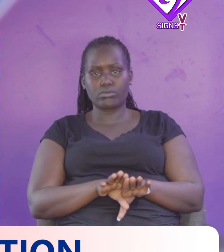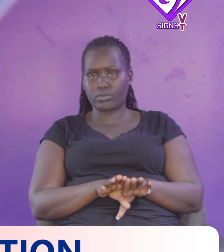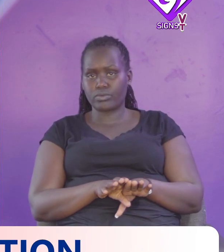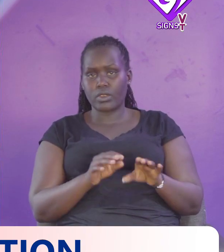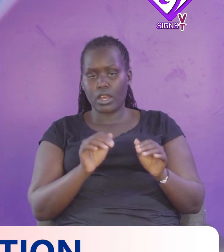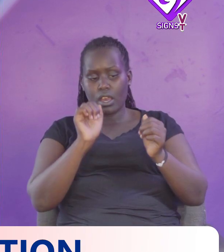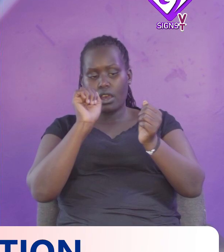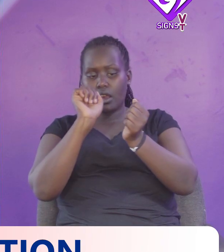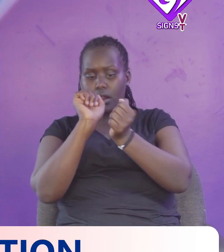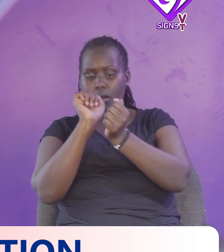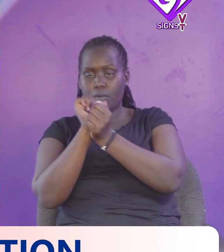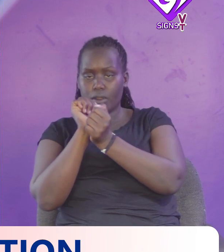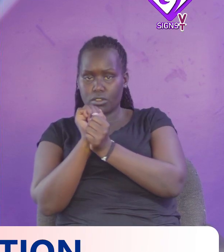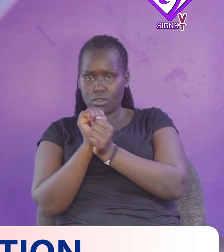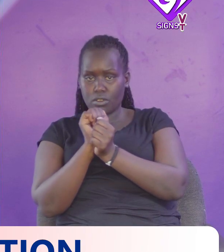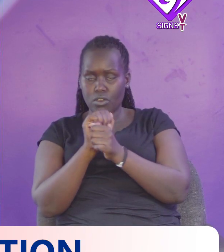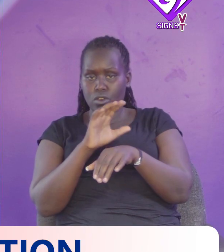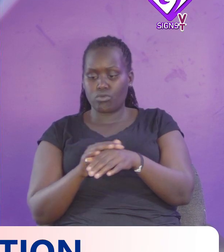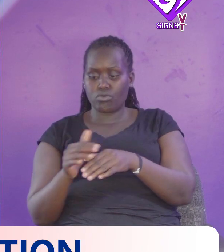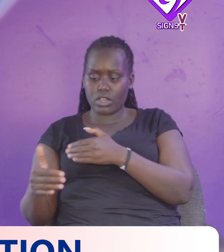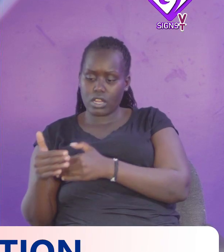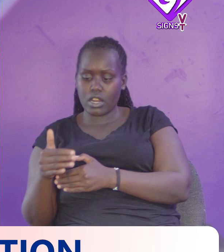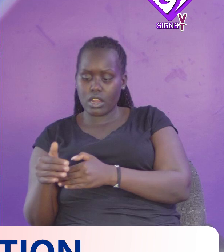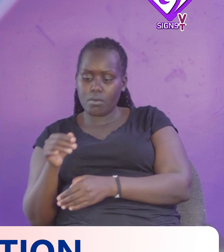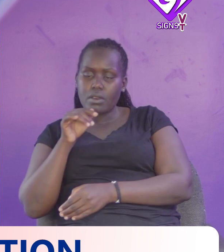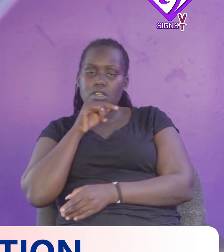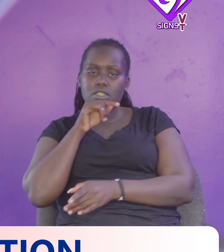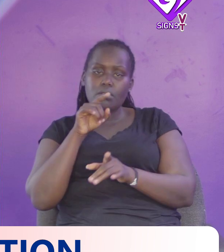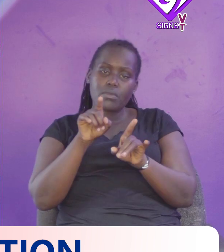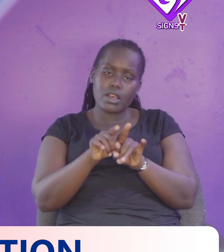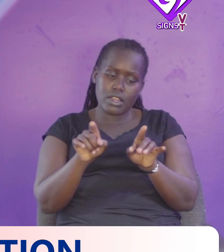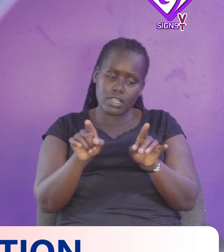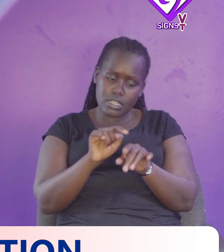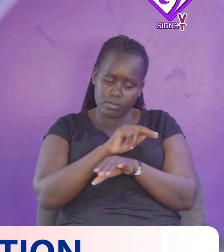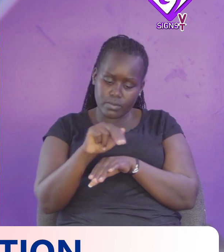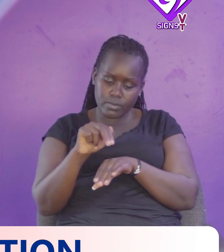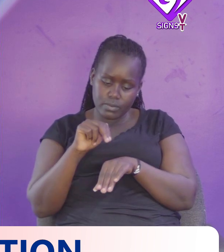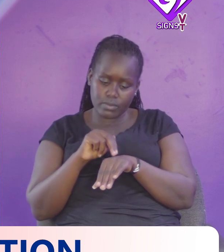take neighbors, brothers from another nation.